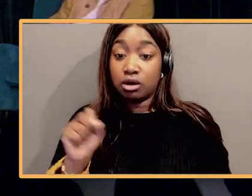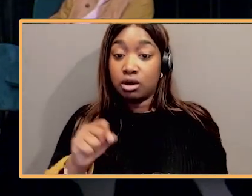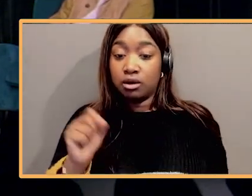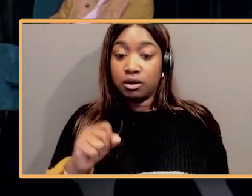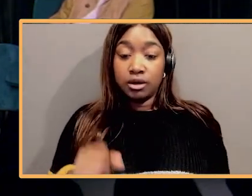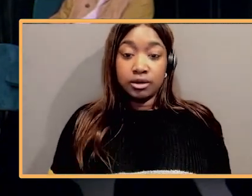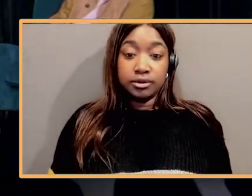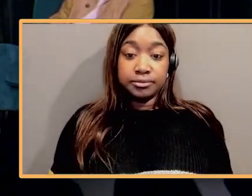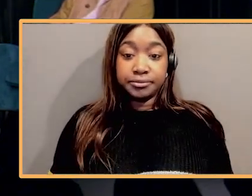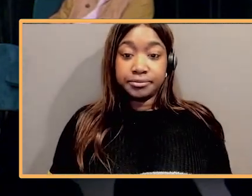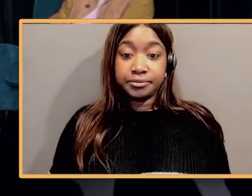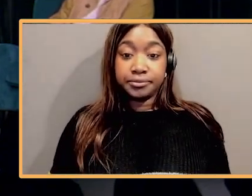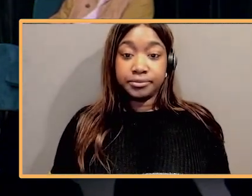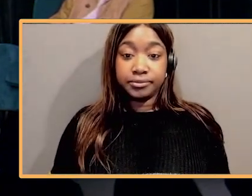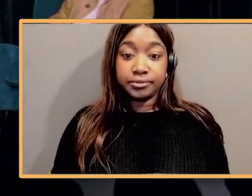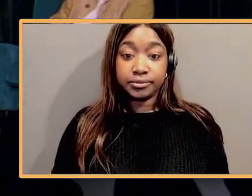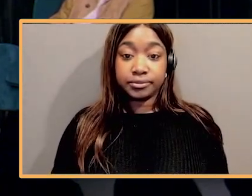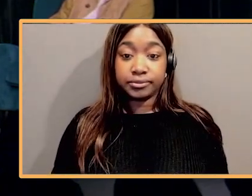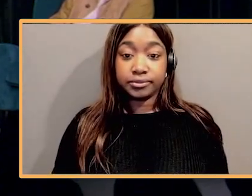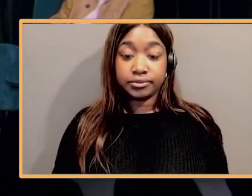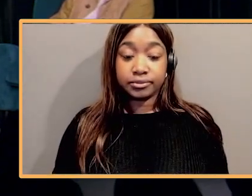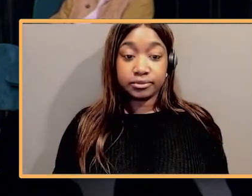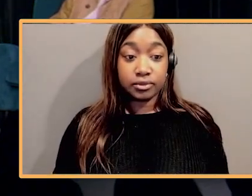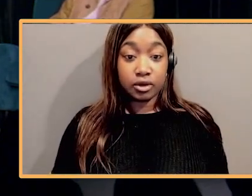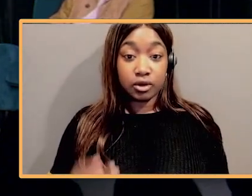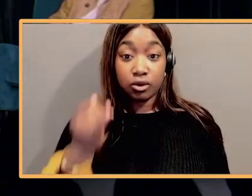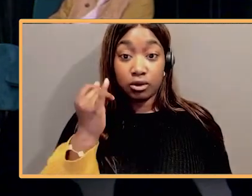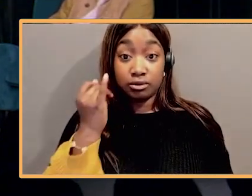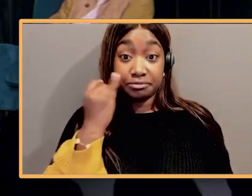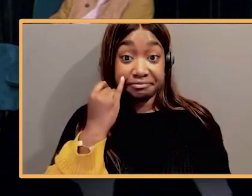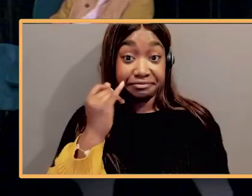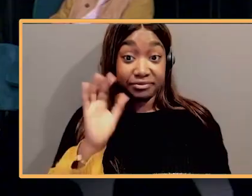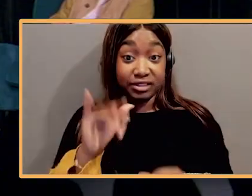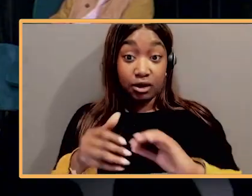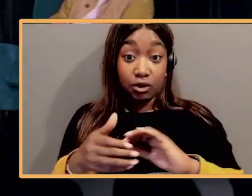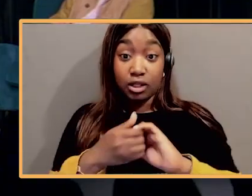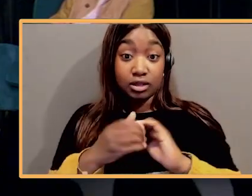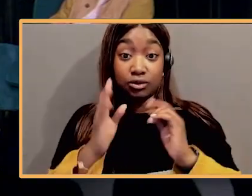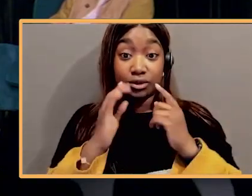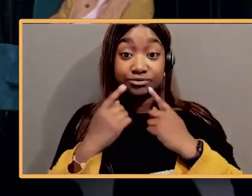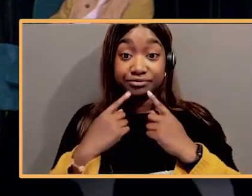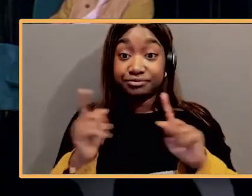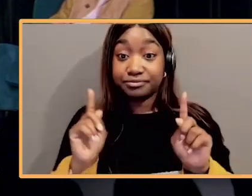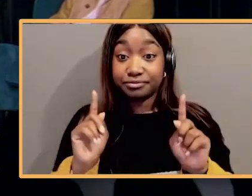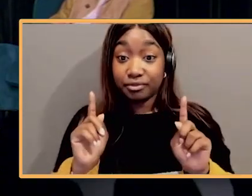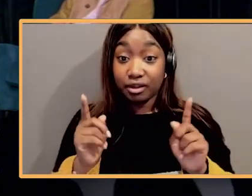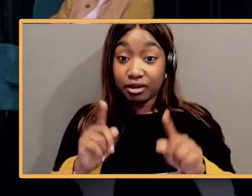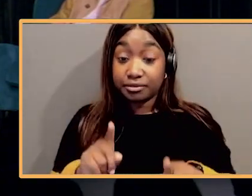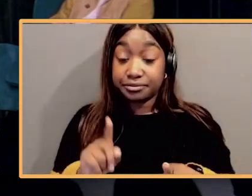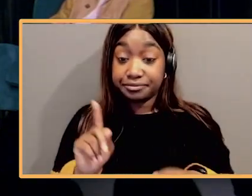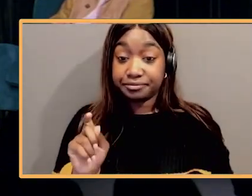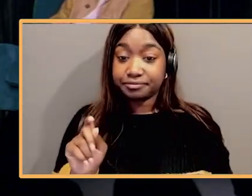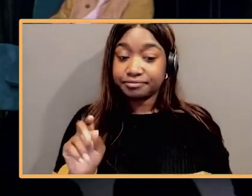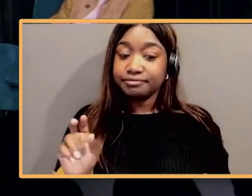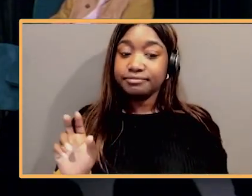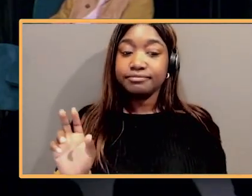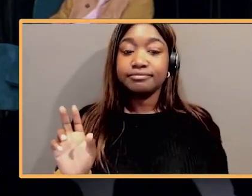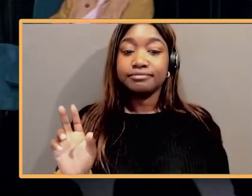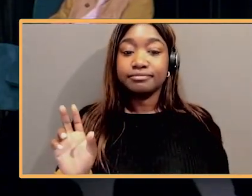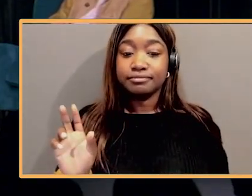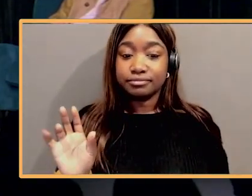And is that going to get us there? No. Like, you know what I mean? Like, I No. think there's something here that's like, for me, it feels,